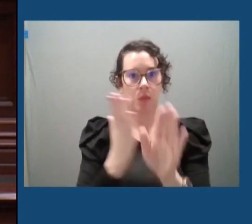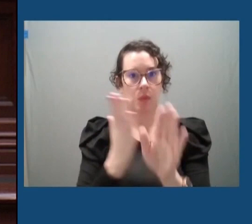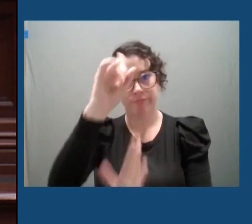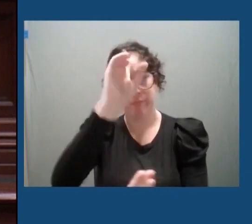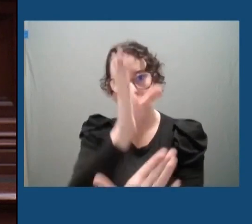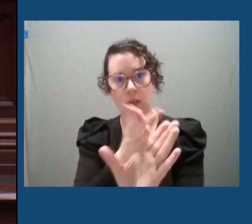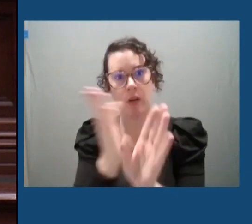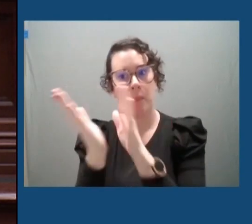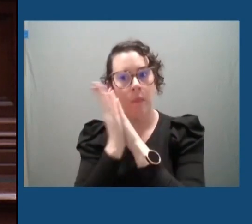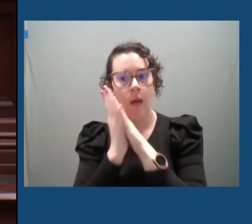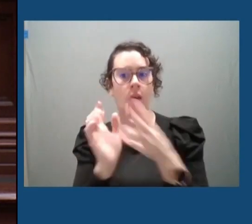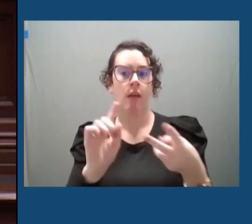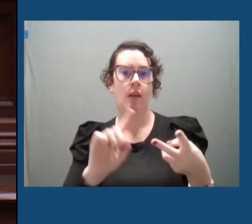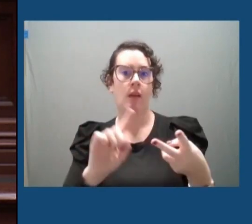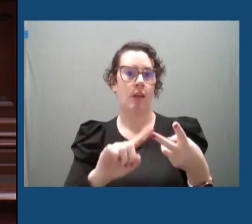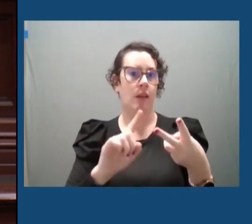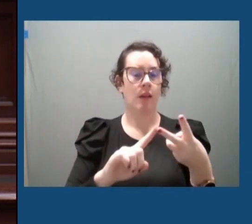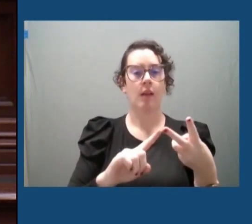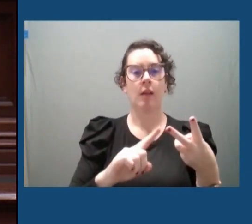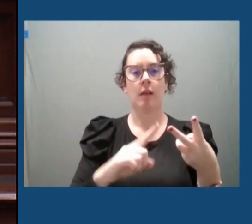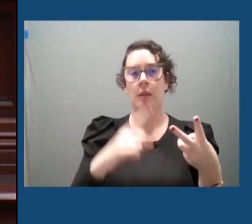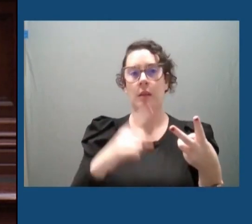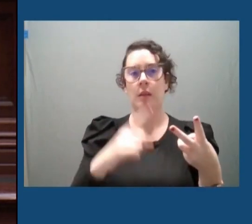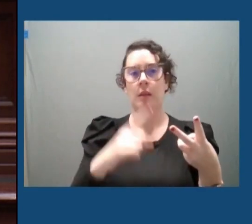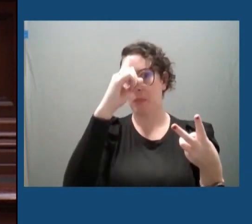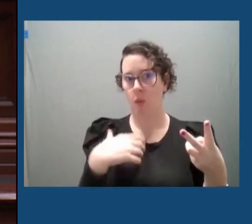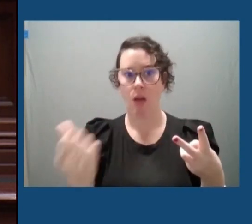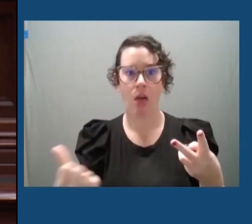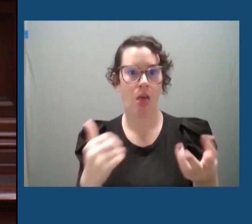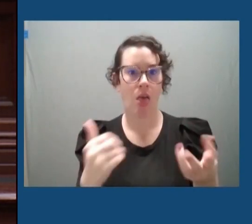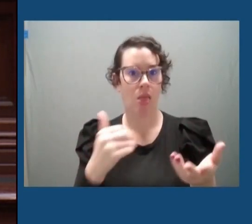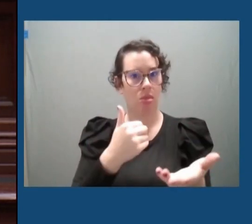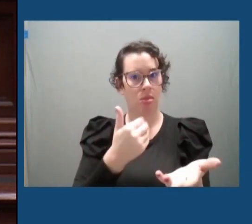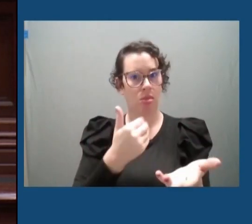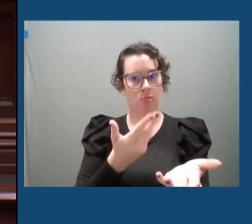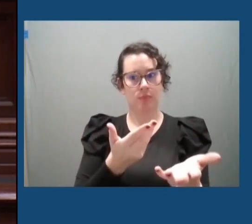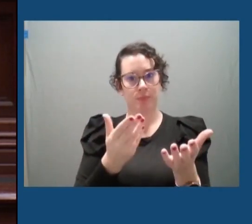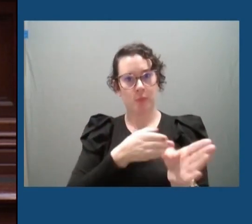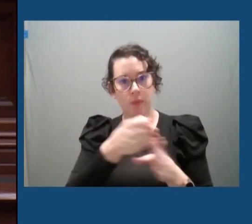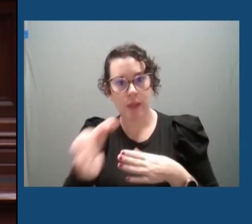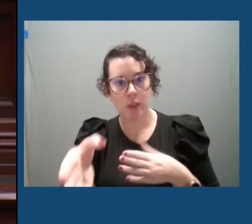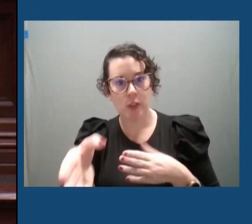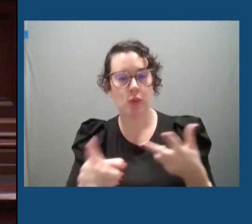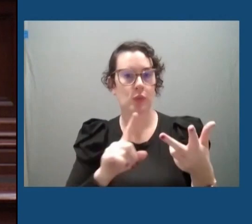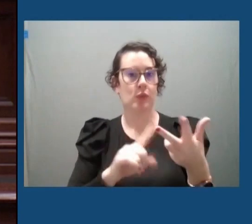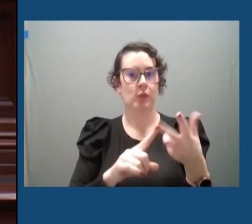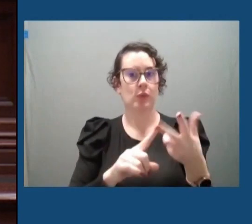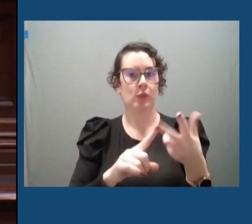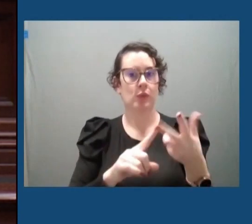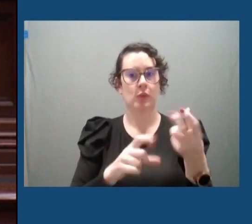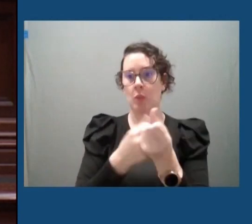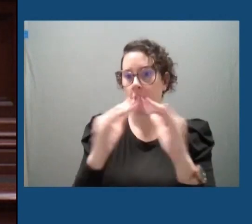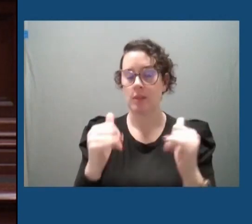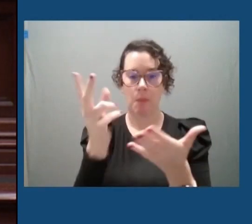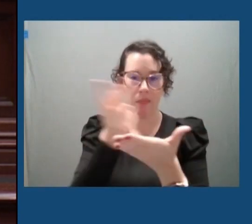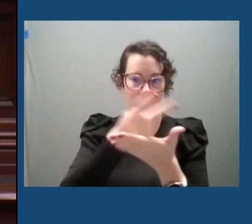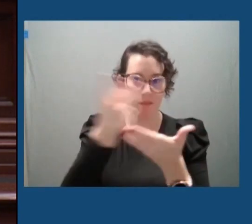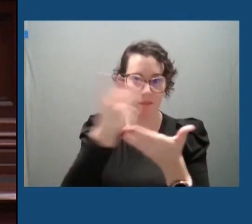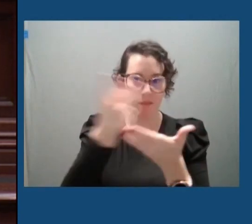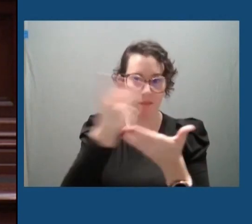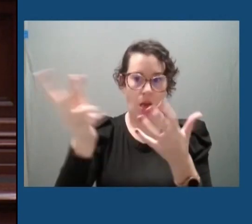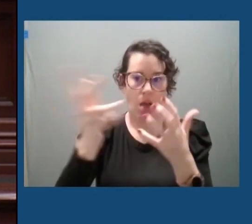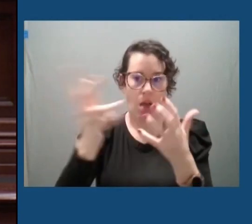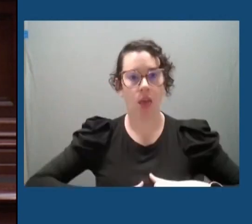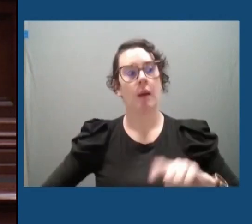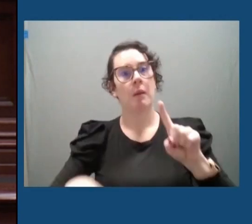practitioners, and failing support systems. Combine this with pandemic